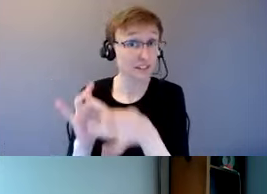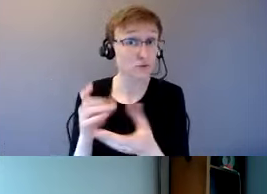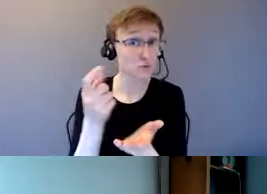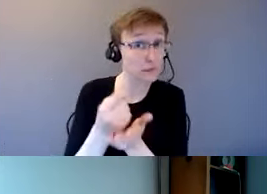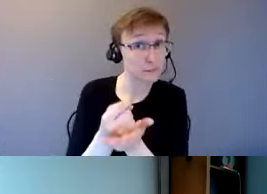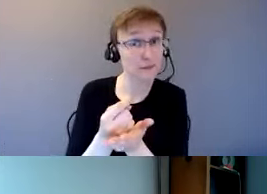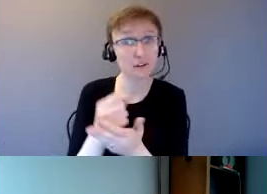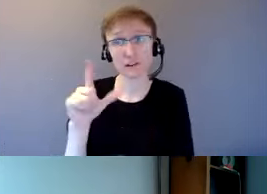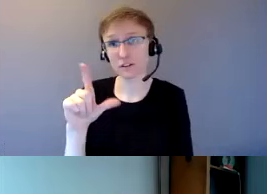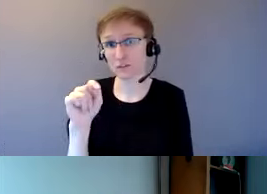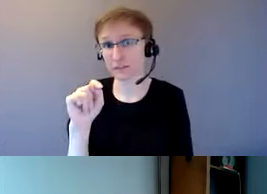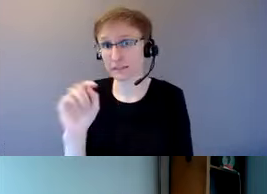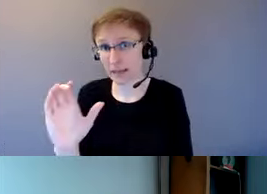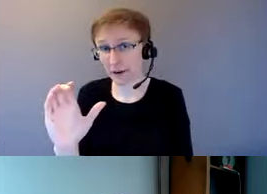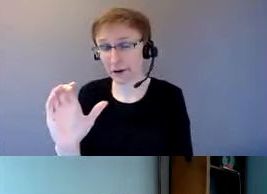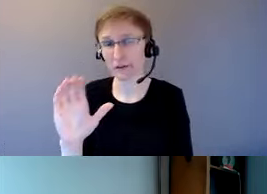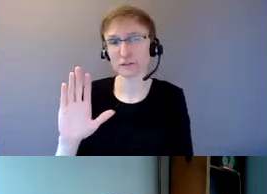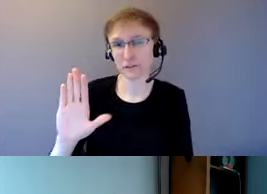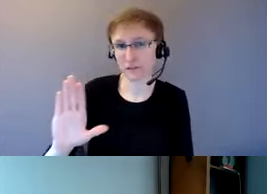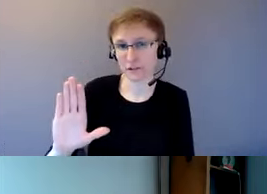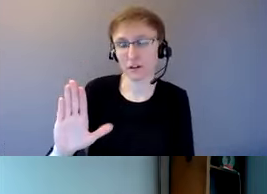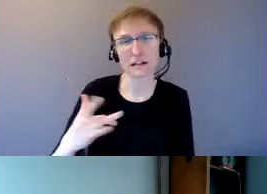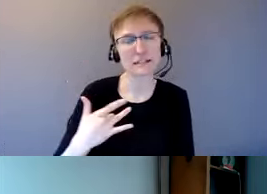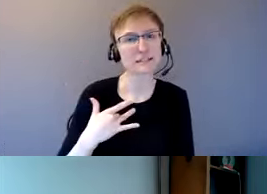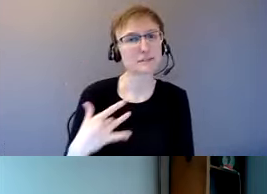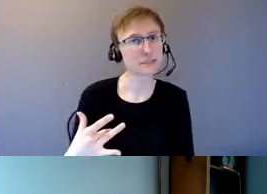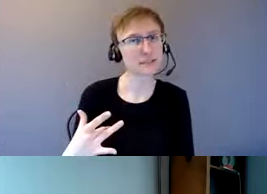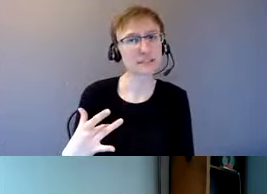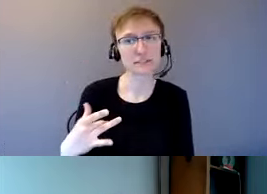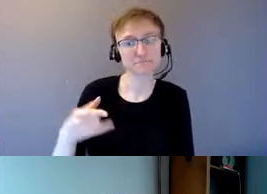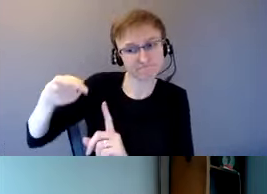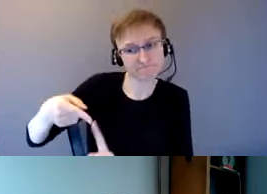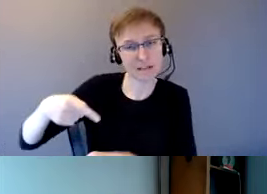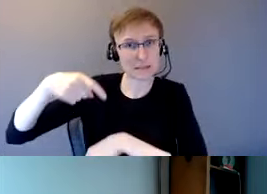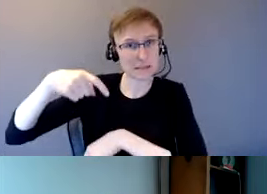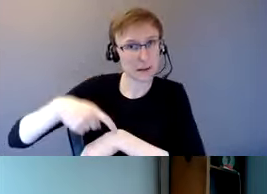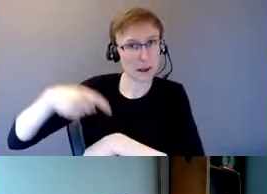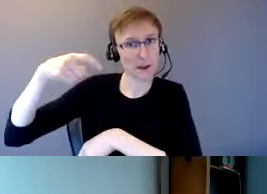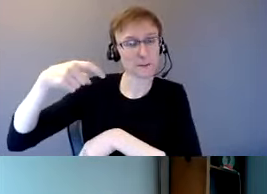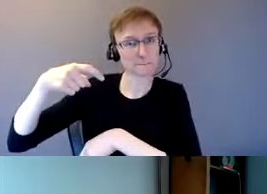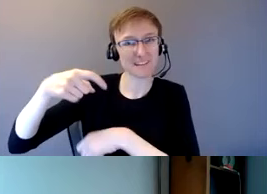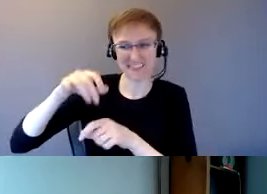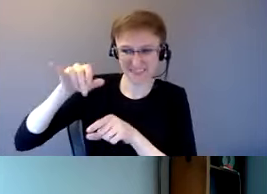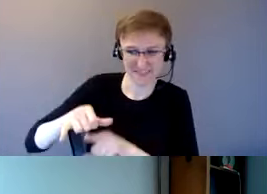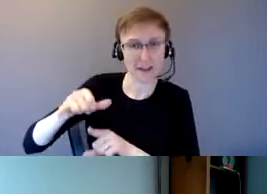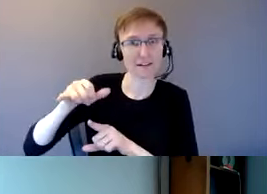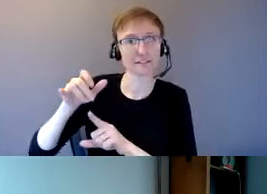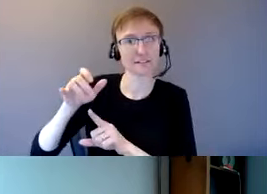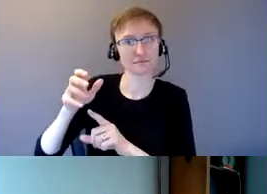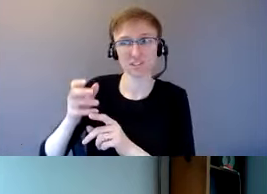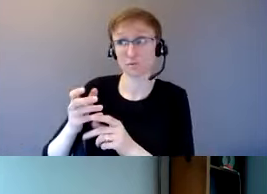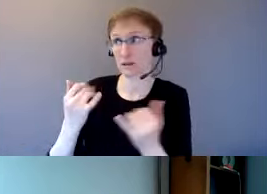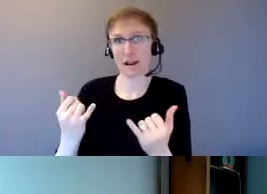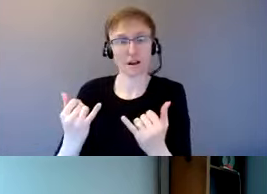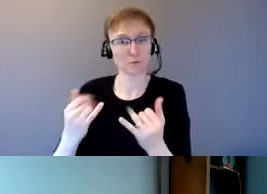different decisions, but it tends to be more of a point in time. It's very specific to these issues at hand right